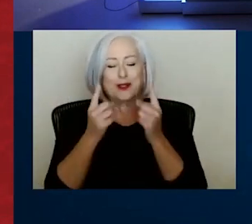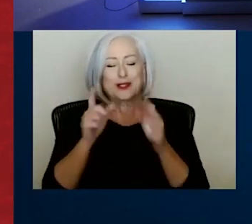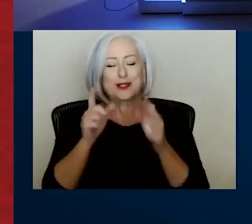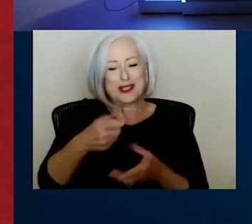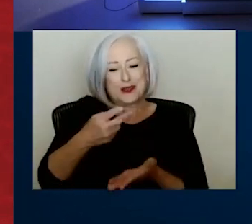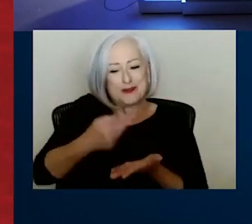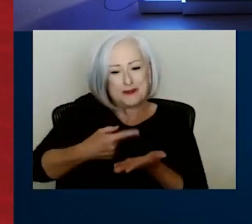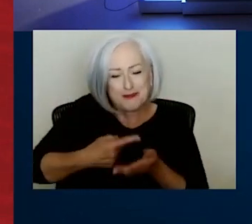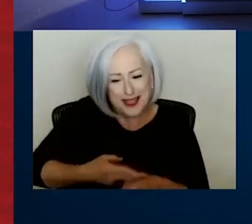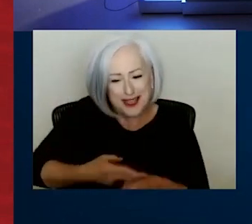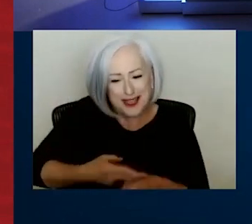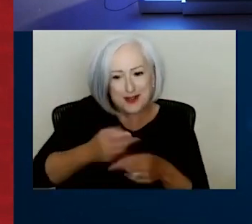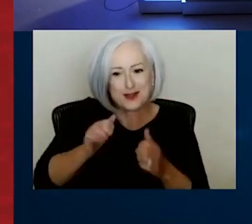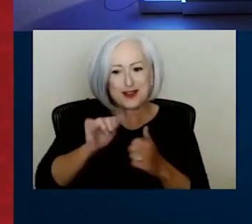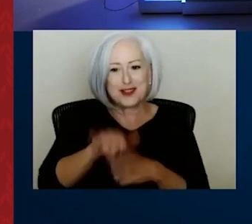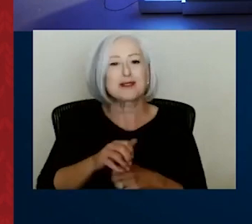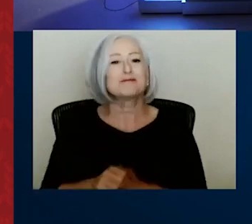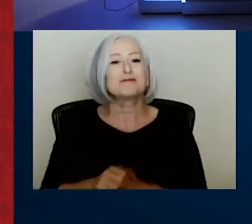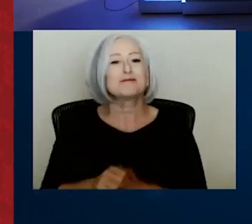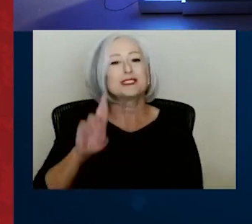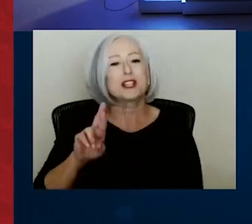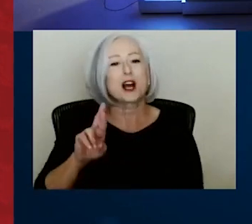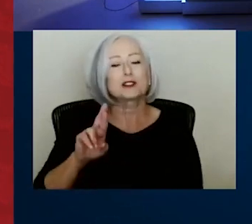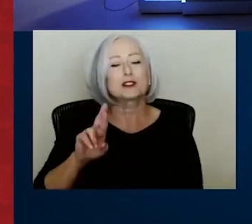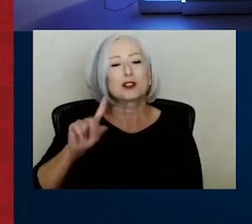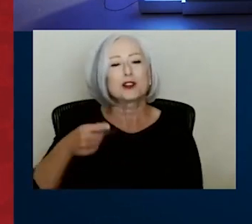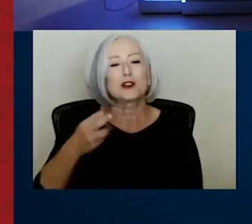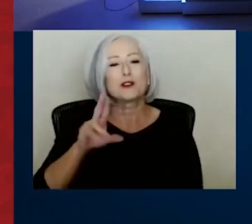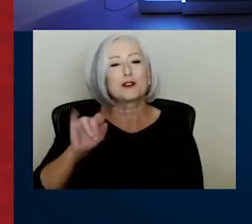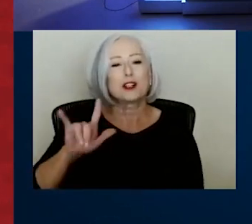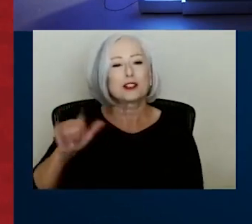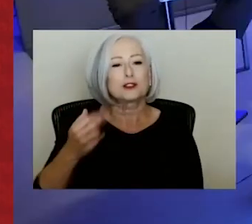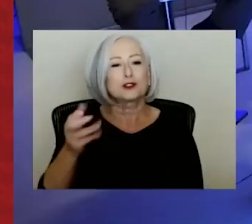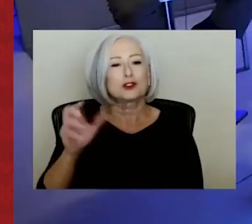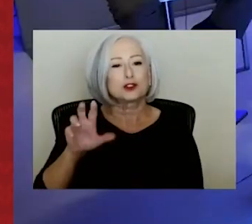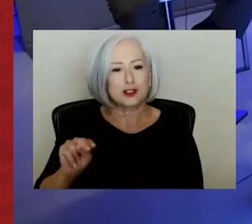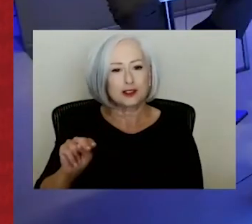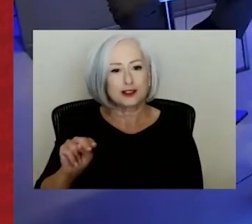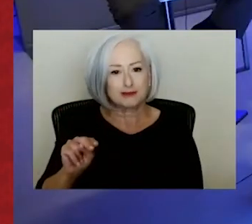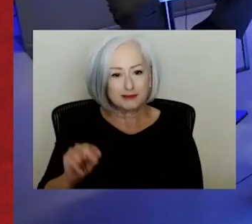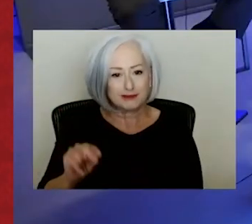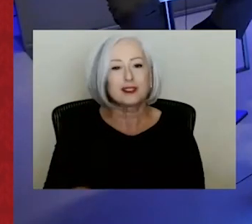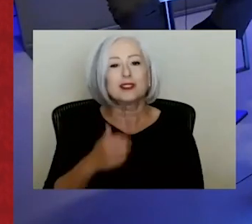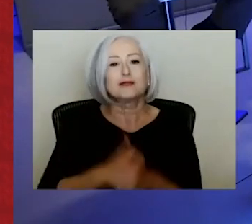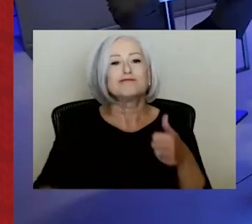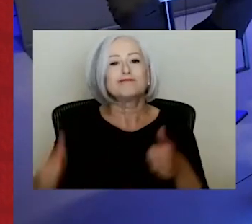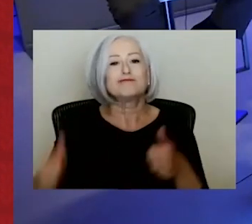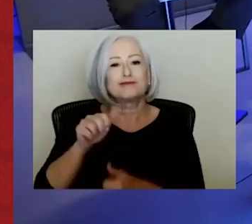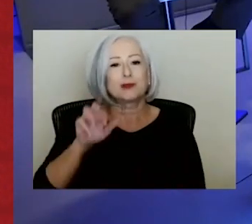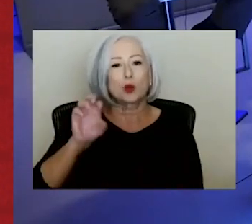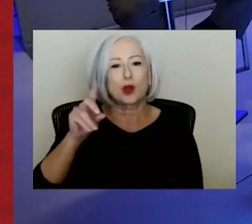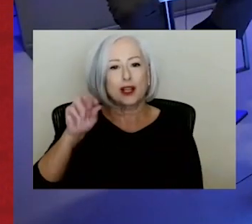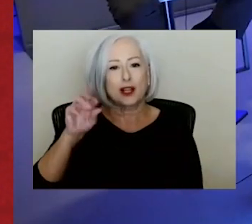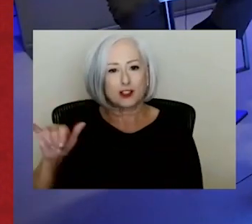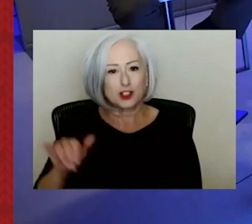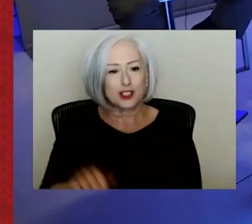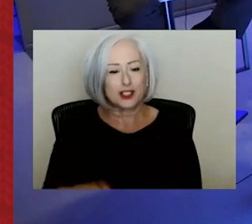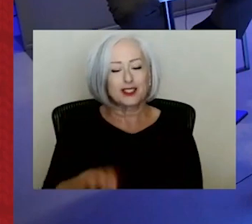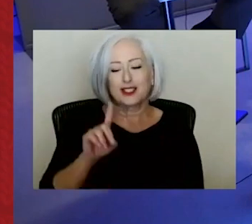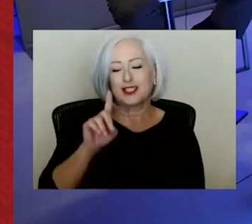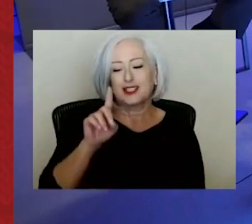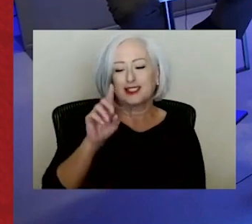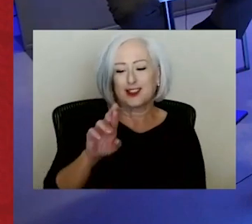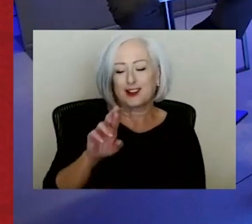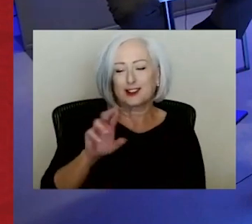is Dr. Phil Johnson, the Clinical Service Chief and Chair of Radiology here at the Health System, and Chris Lukes, Director